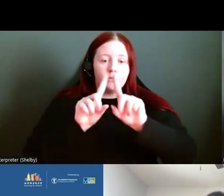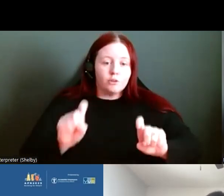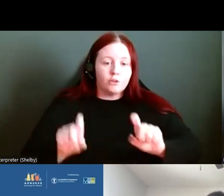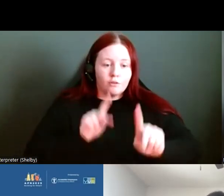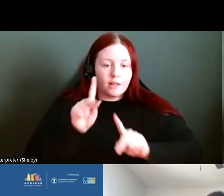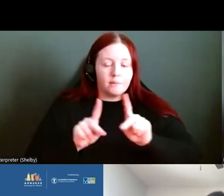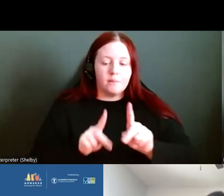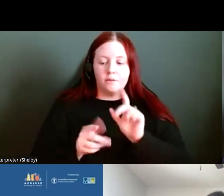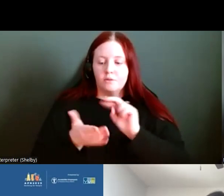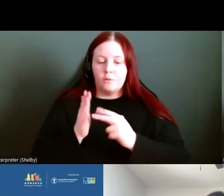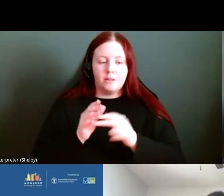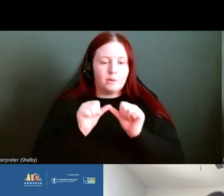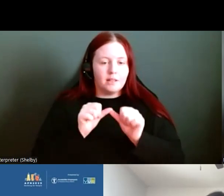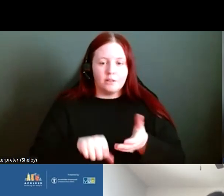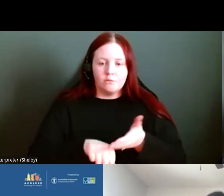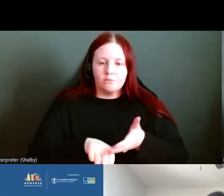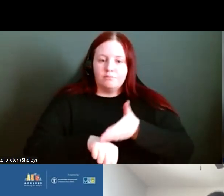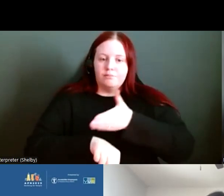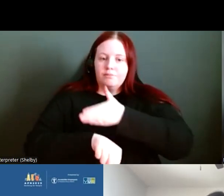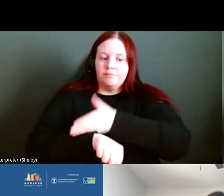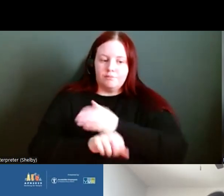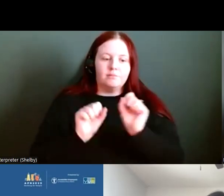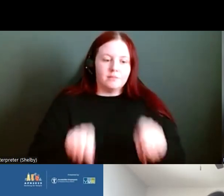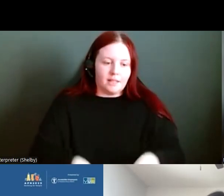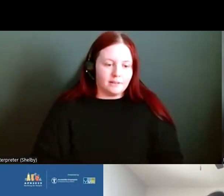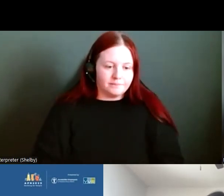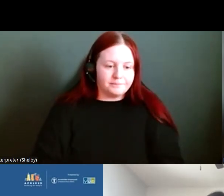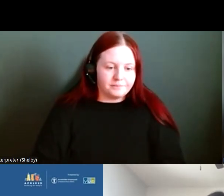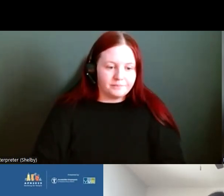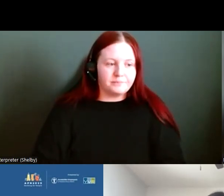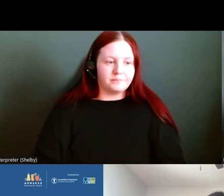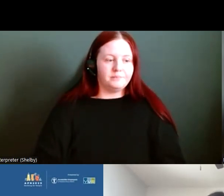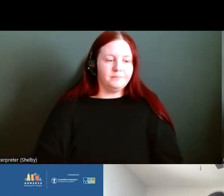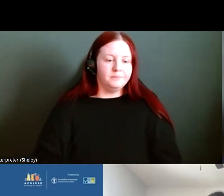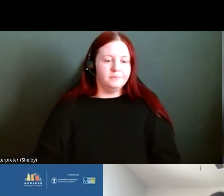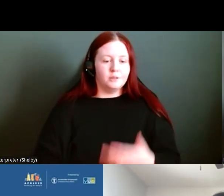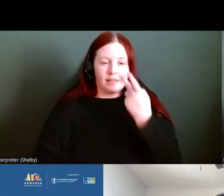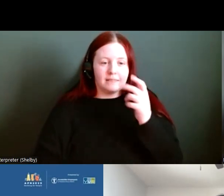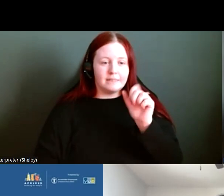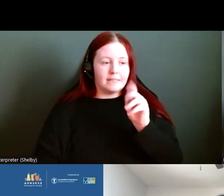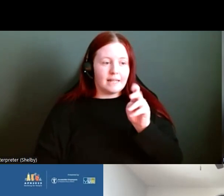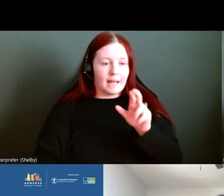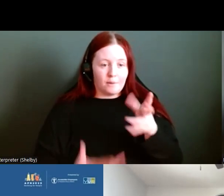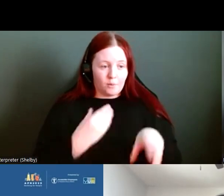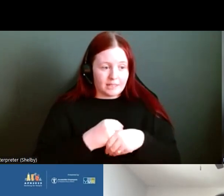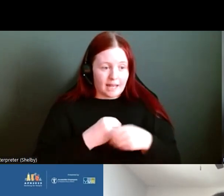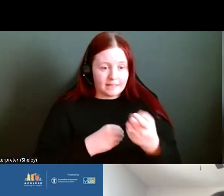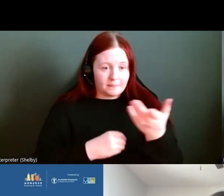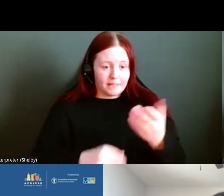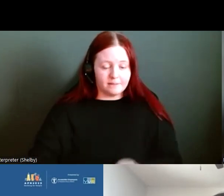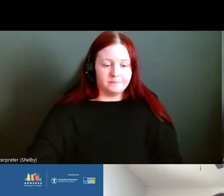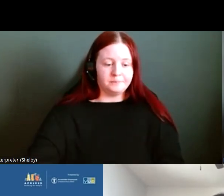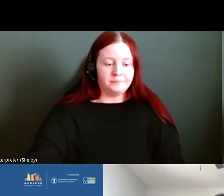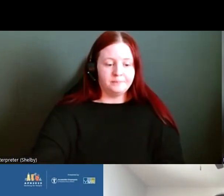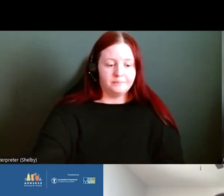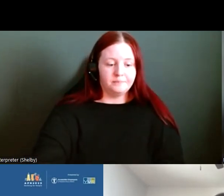getting better and better with our tracking over time. I see, Amber, did you have something to add? I think you unmuted. Yeah, no, I think